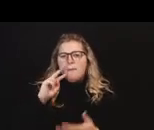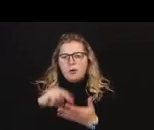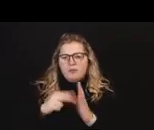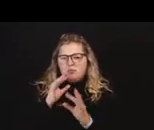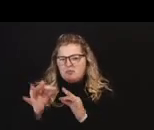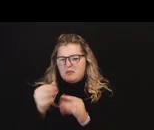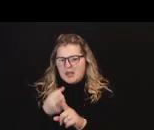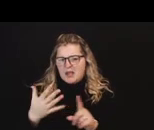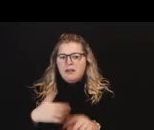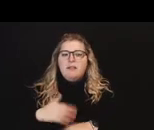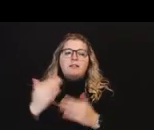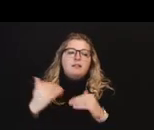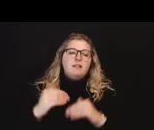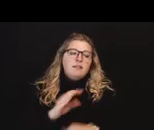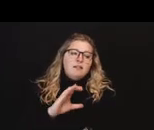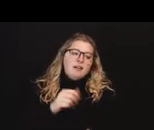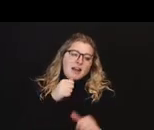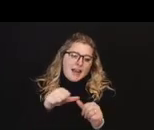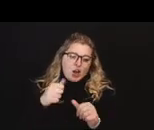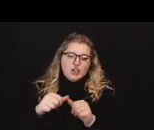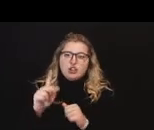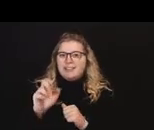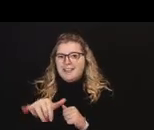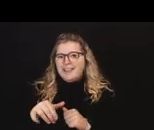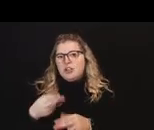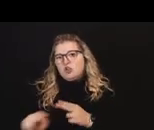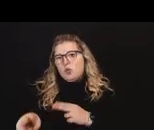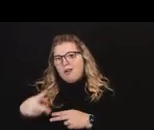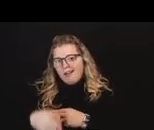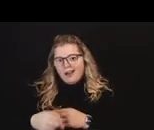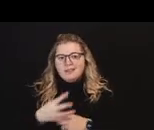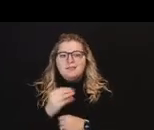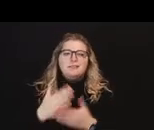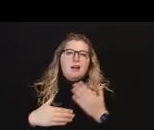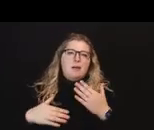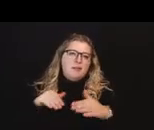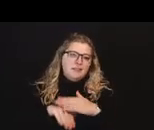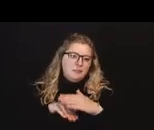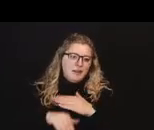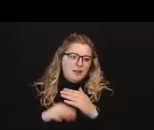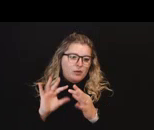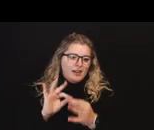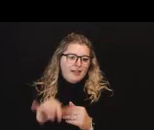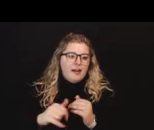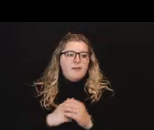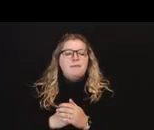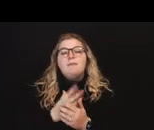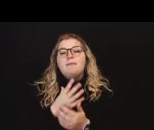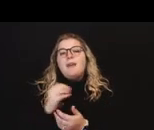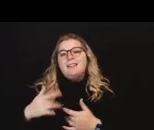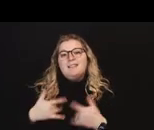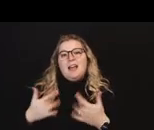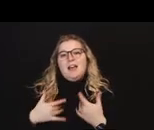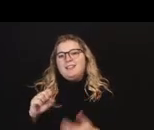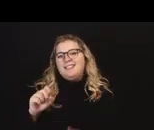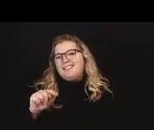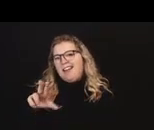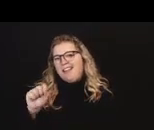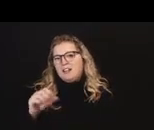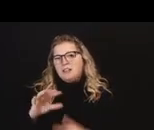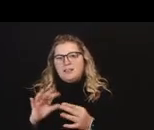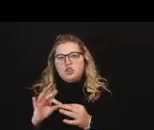Character key shortcuts has to do with single key shortcuts and some accessibility issues with those. And a little bit on status messages, things